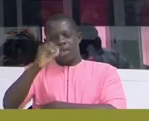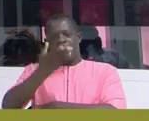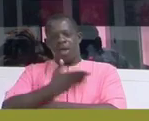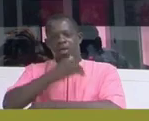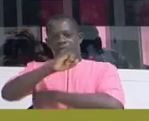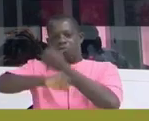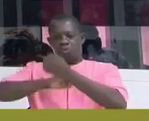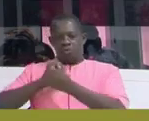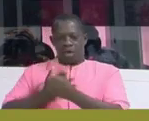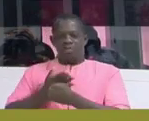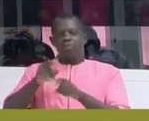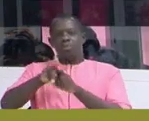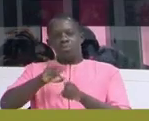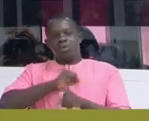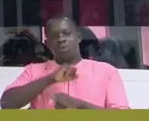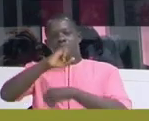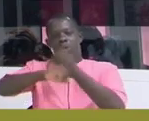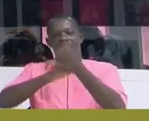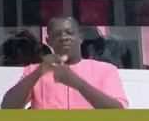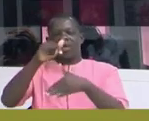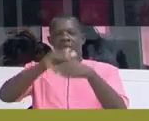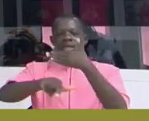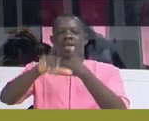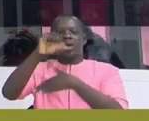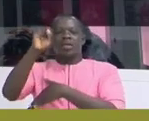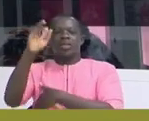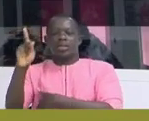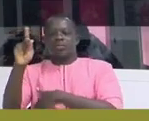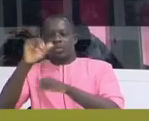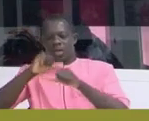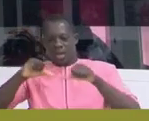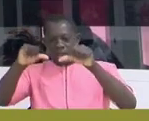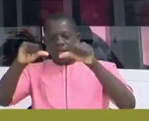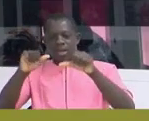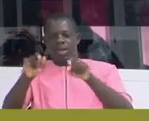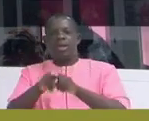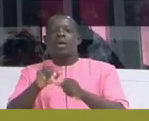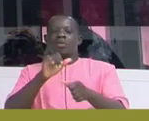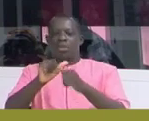wife. Abl has a a wife but his wife is